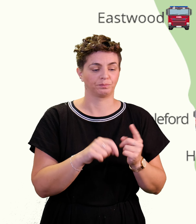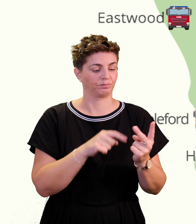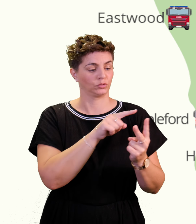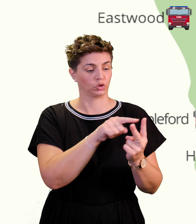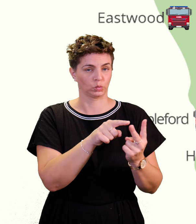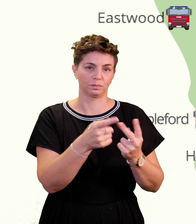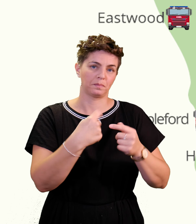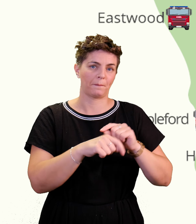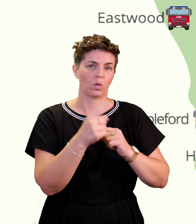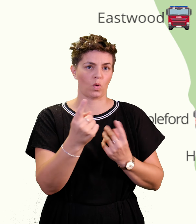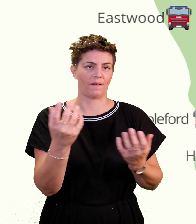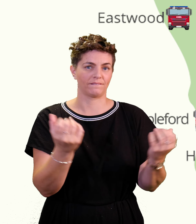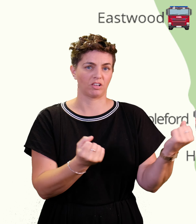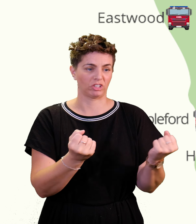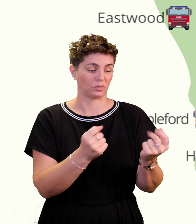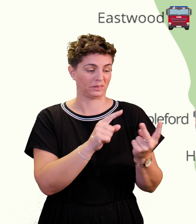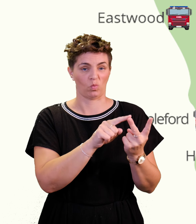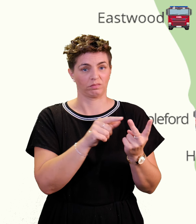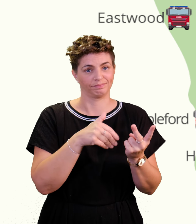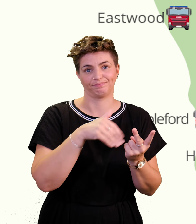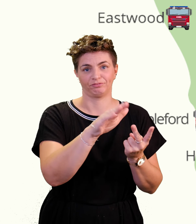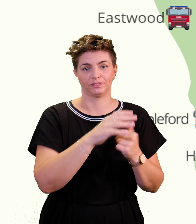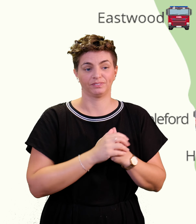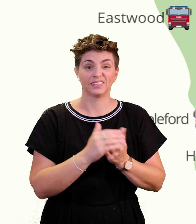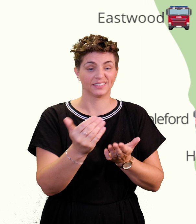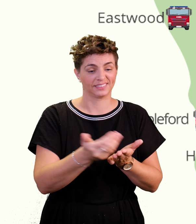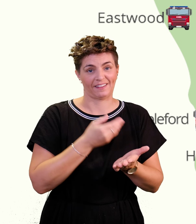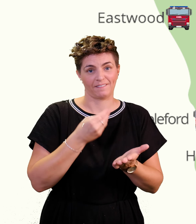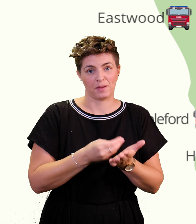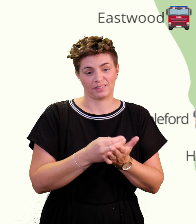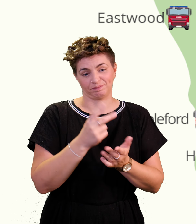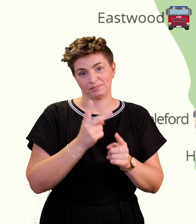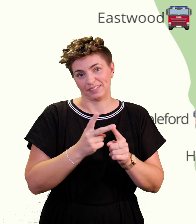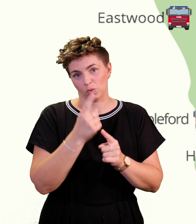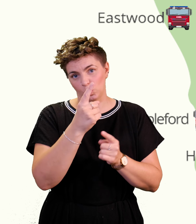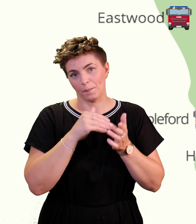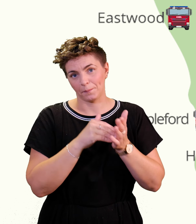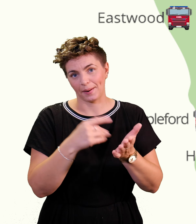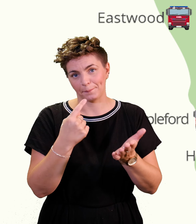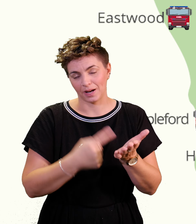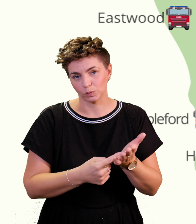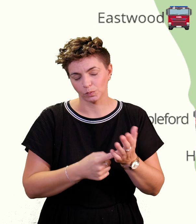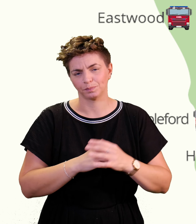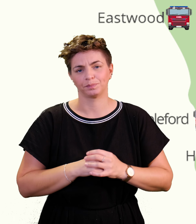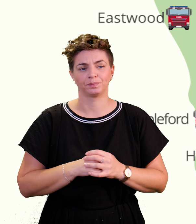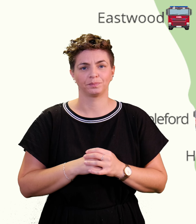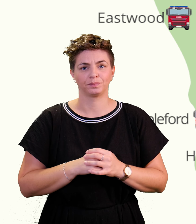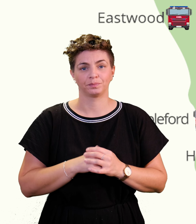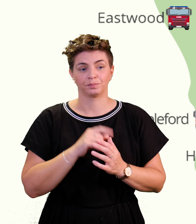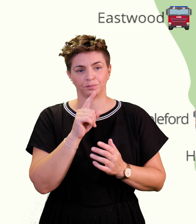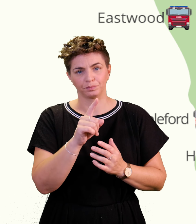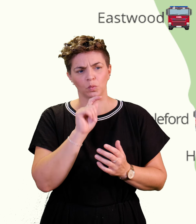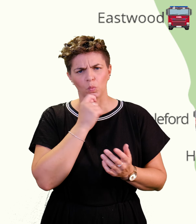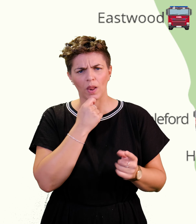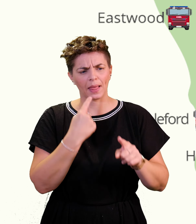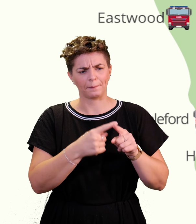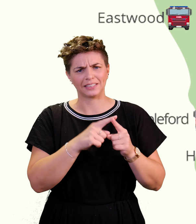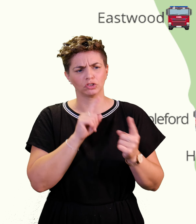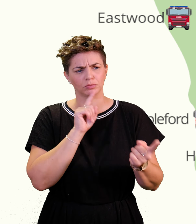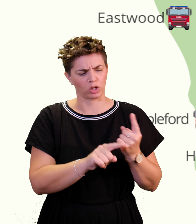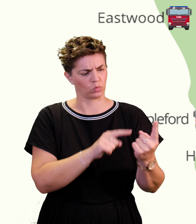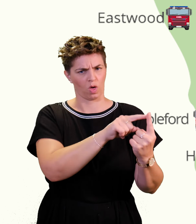one of those fire engines completely again, with a saving in the region of £1 million, but again keeping an immediate response